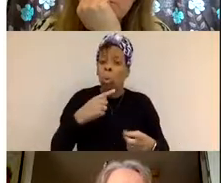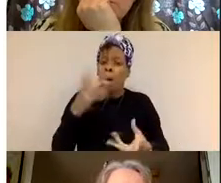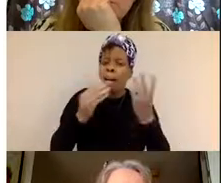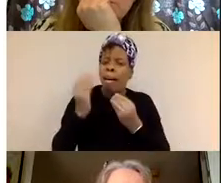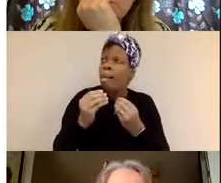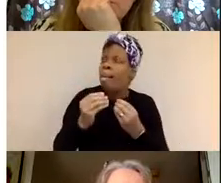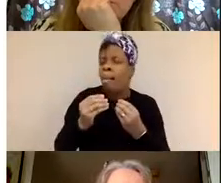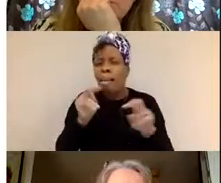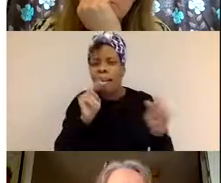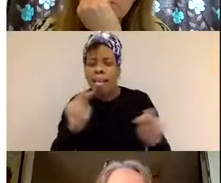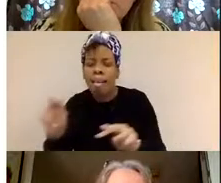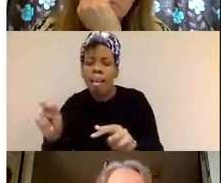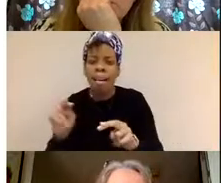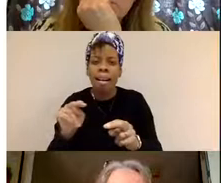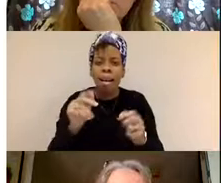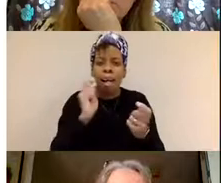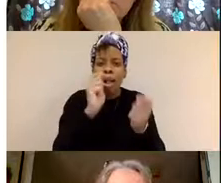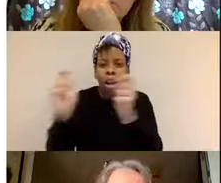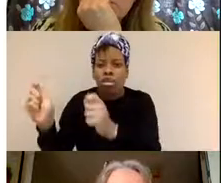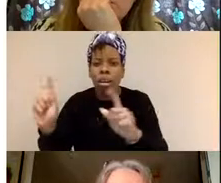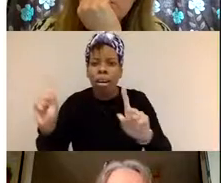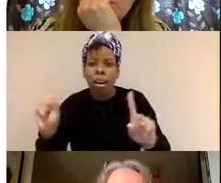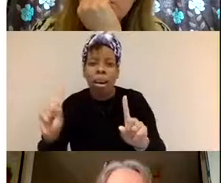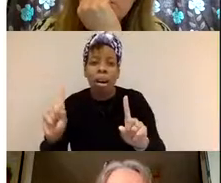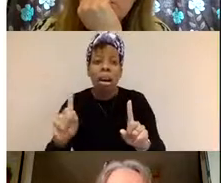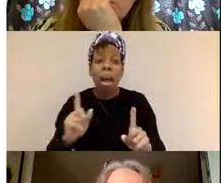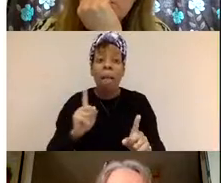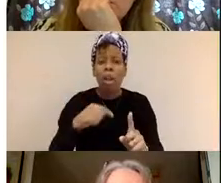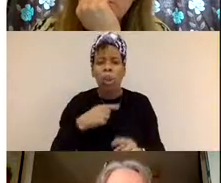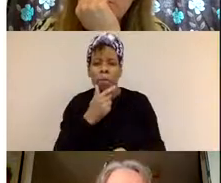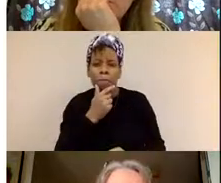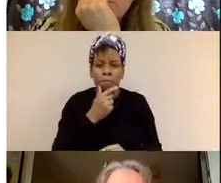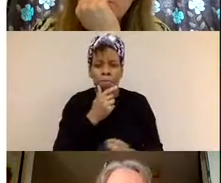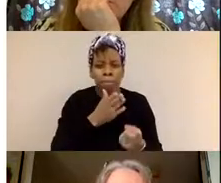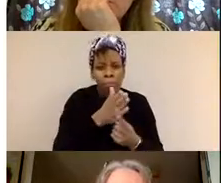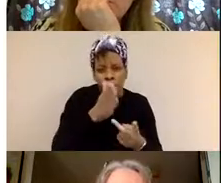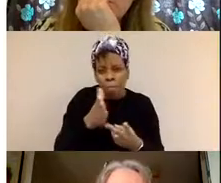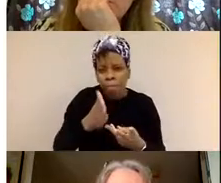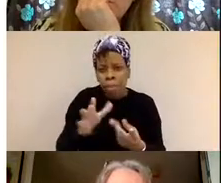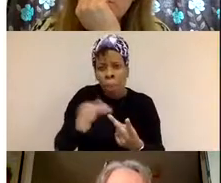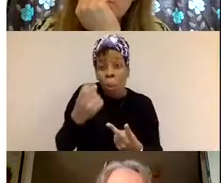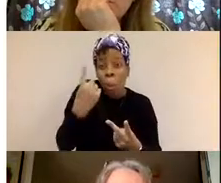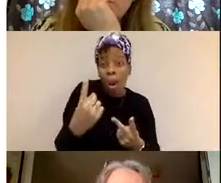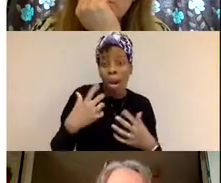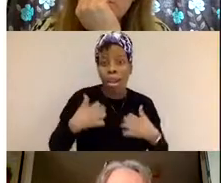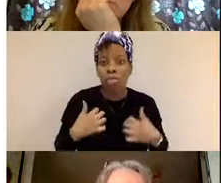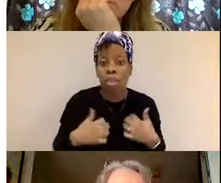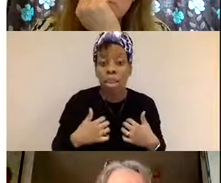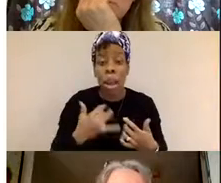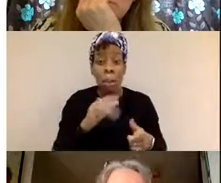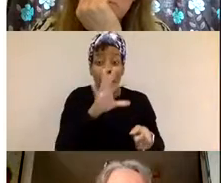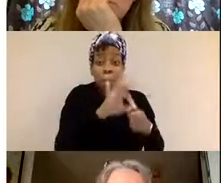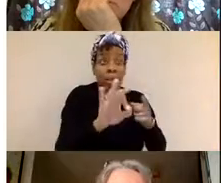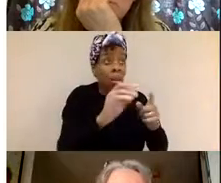an area of interest. So that might be a particular artwork or a particular artist or a theme. And then